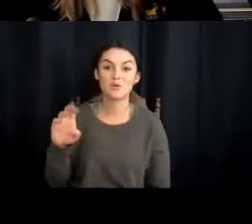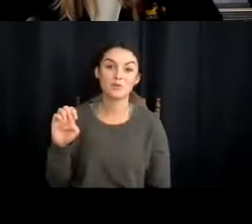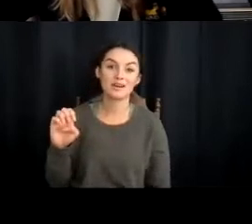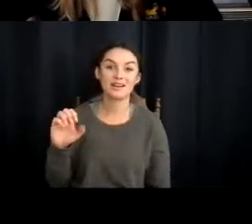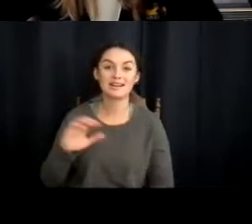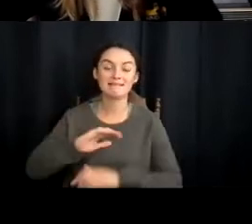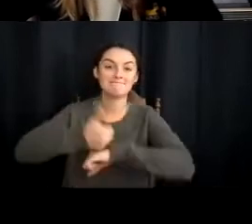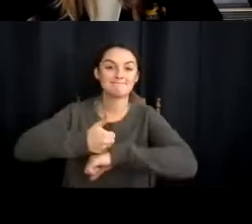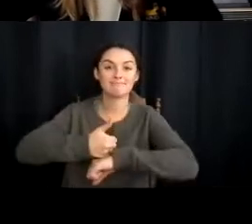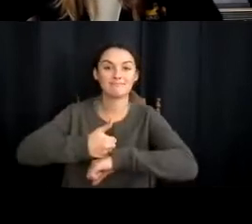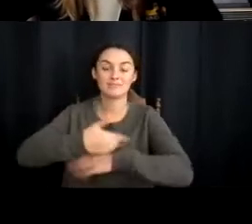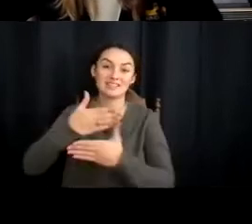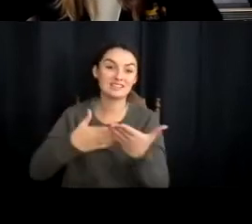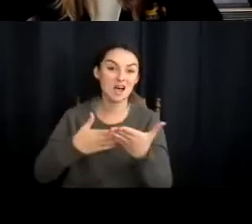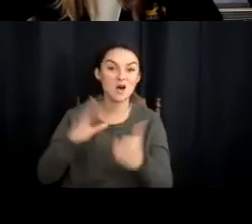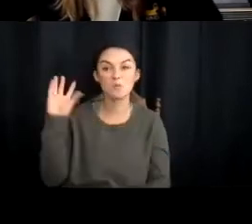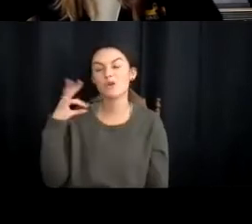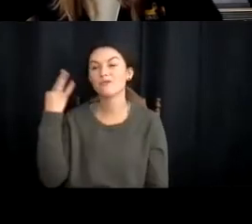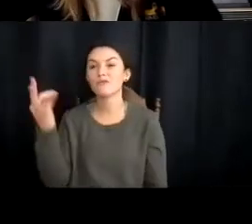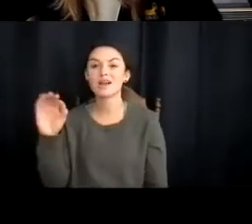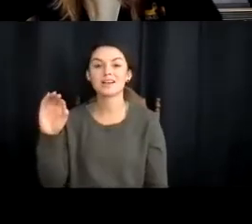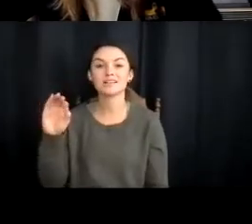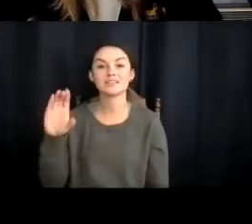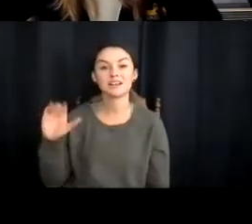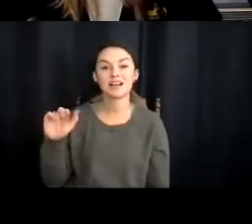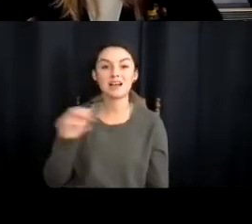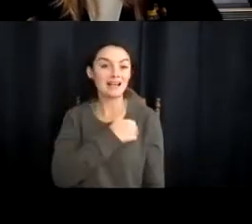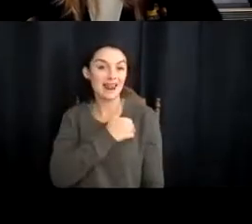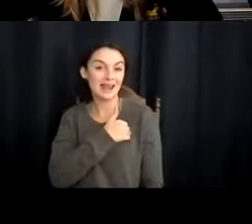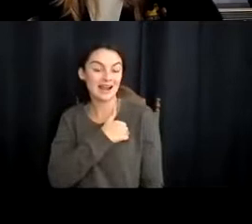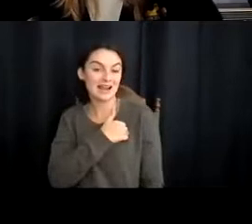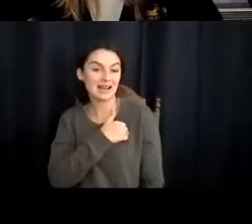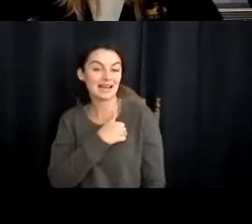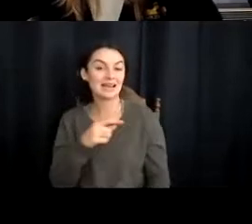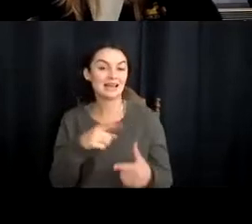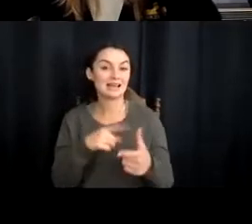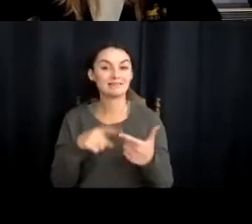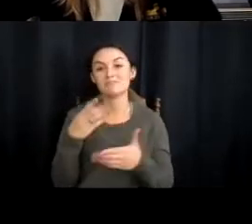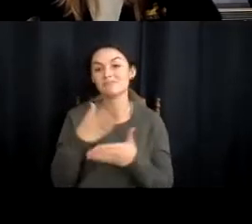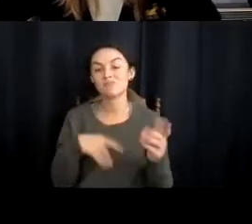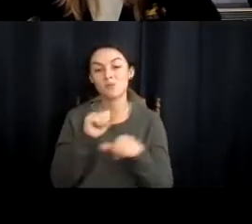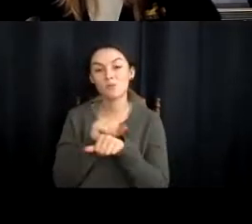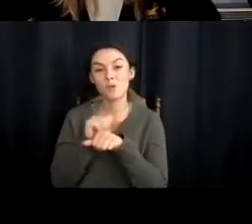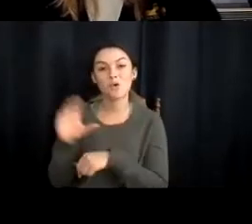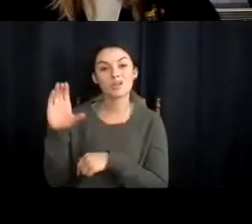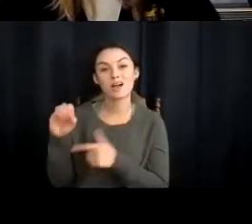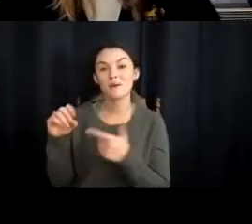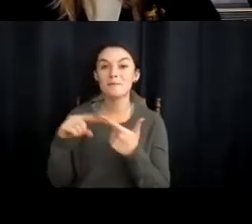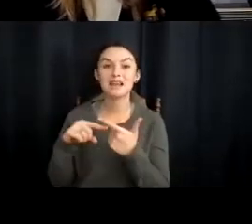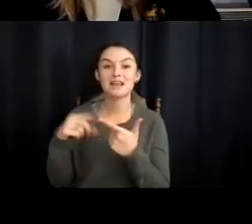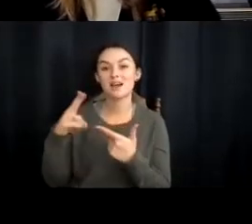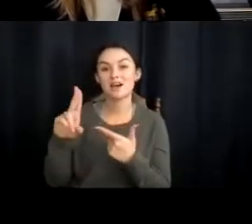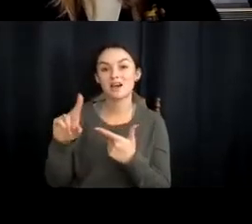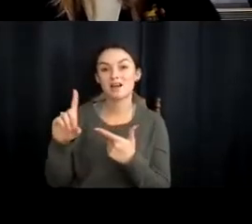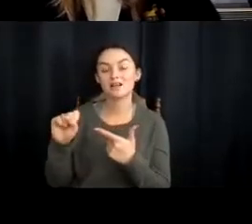pioneer. Some of them were French Canadian fur trappers. Some of them worked for the Hudson's Bay Company and were British. And so